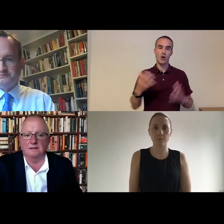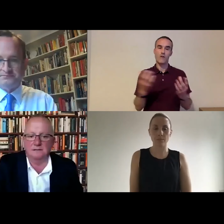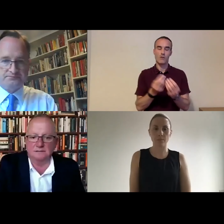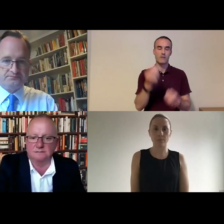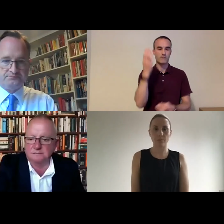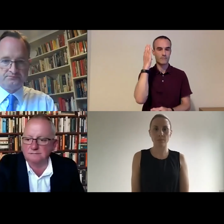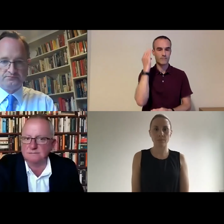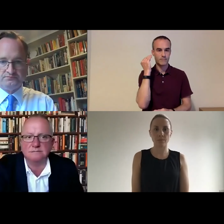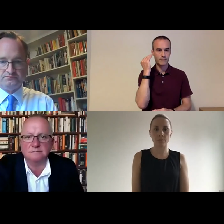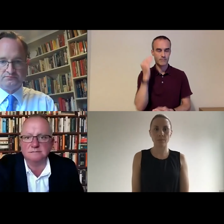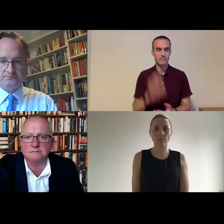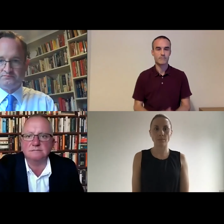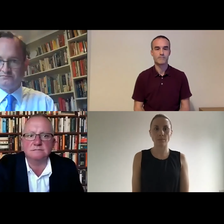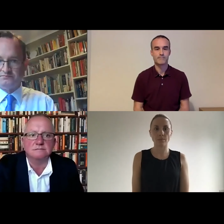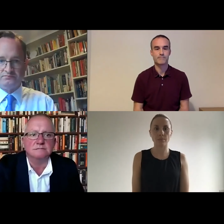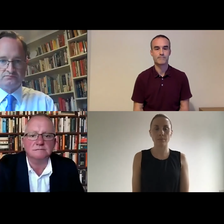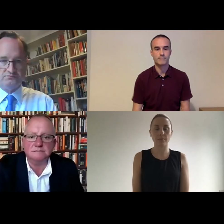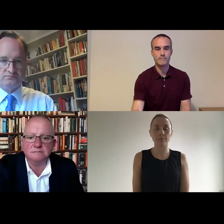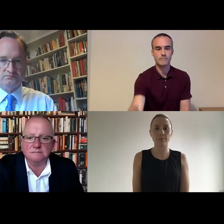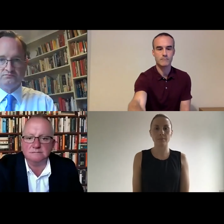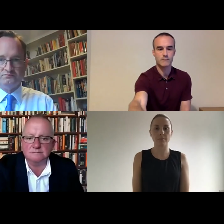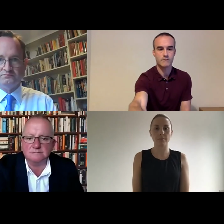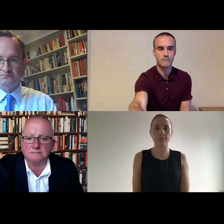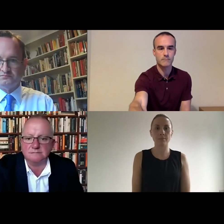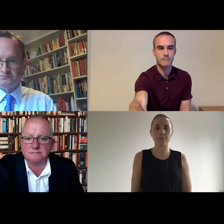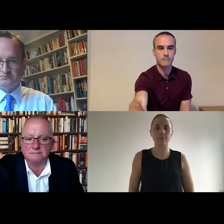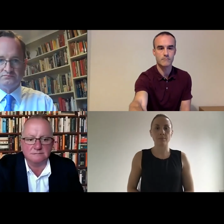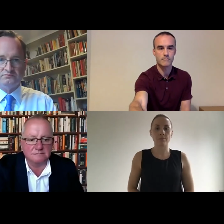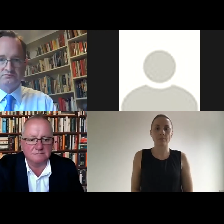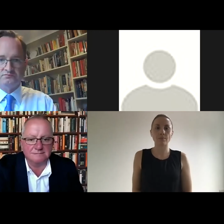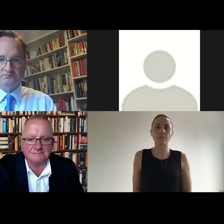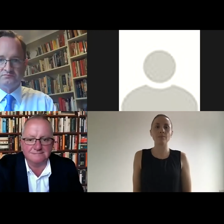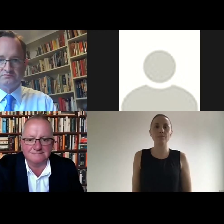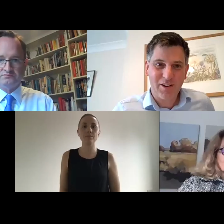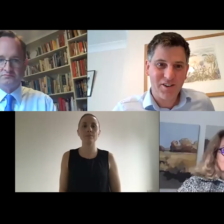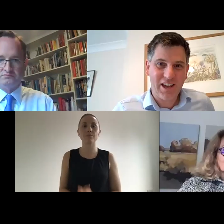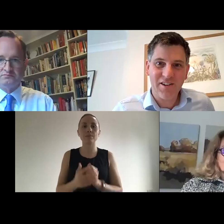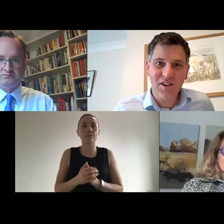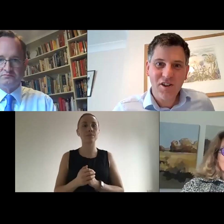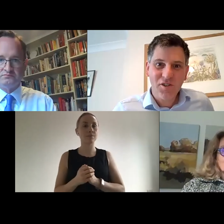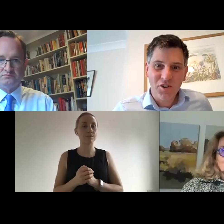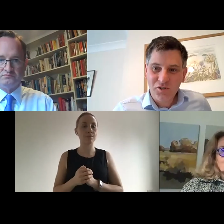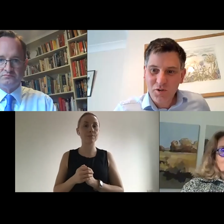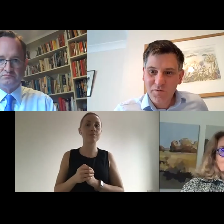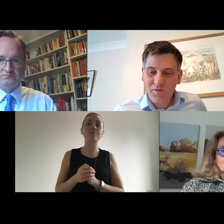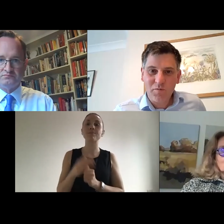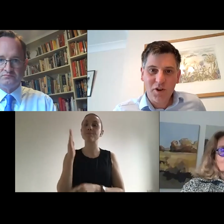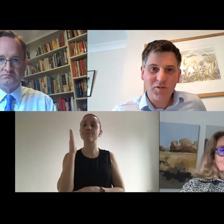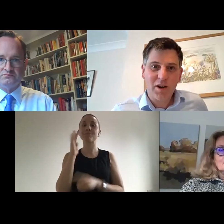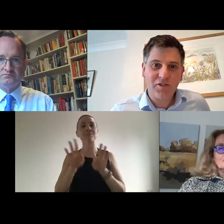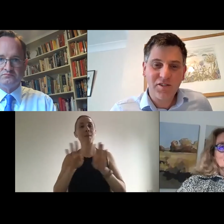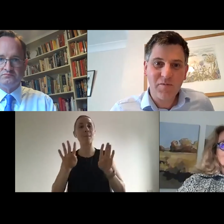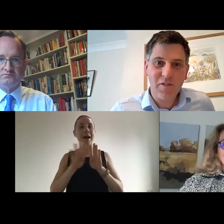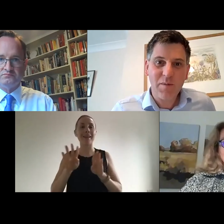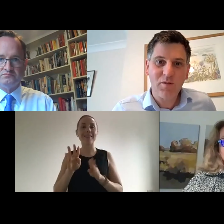really helpful. So I think all our speakers have got their cameras back on again. So we've got